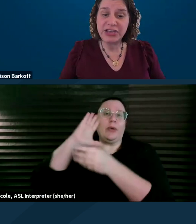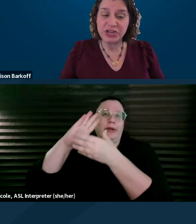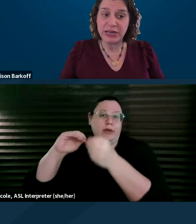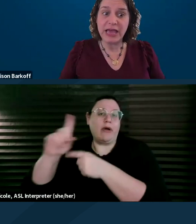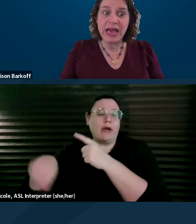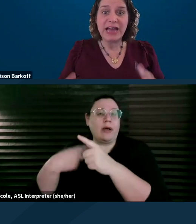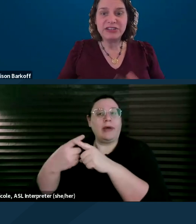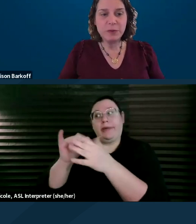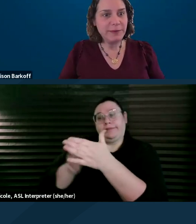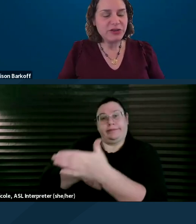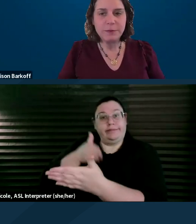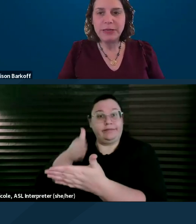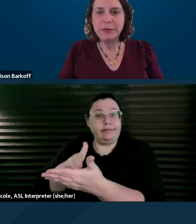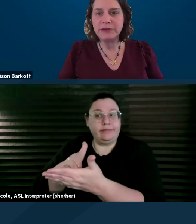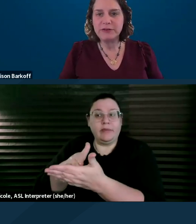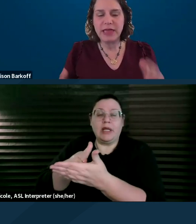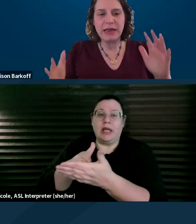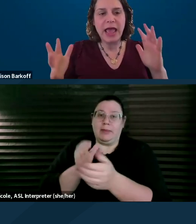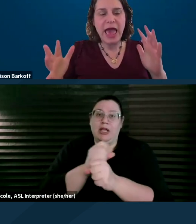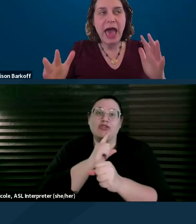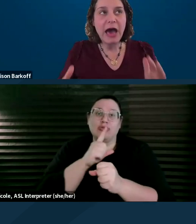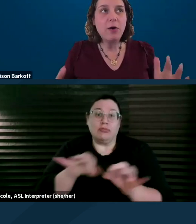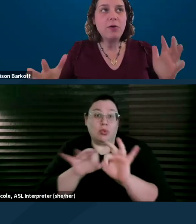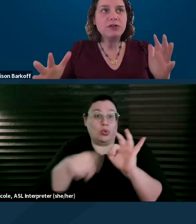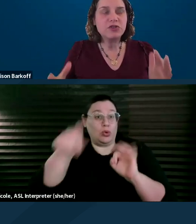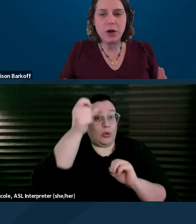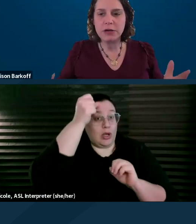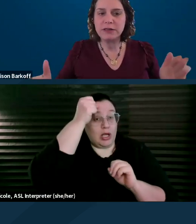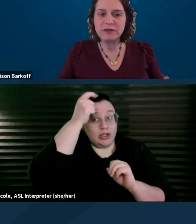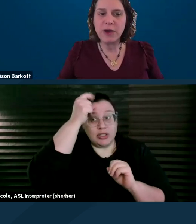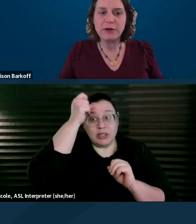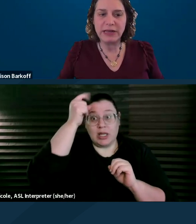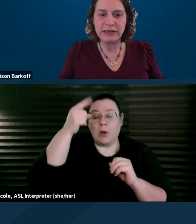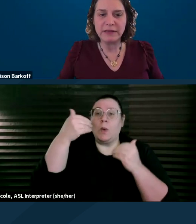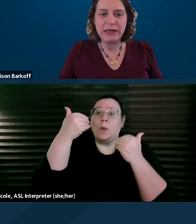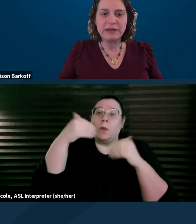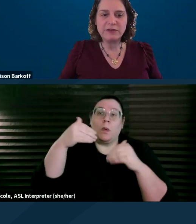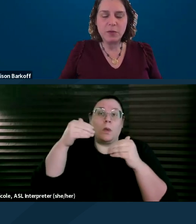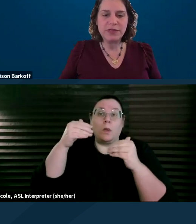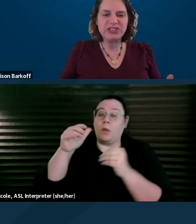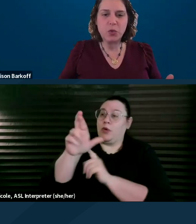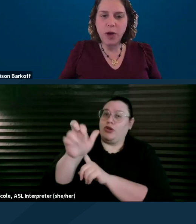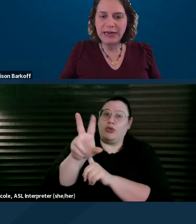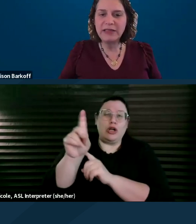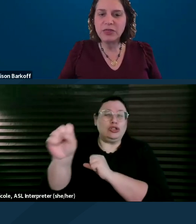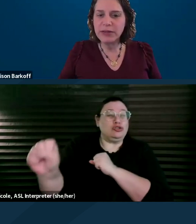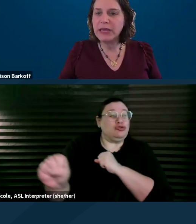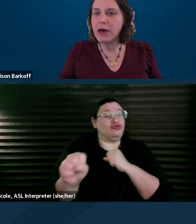the litigation, I just want to make sure people understand how strong this record is. There's more